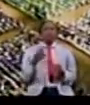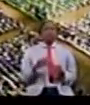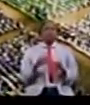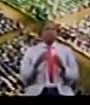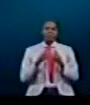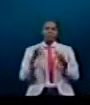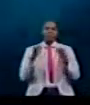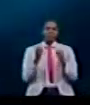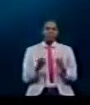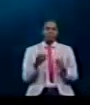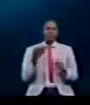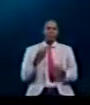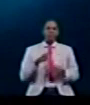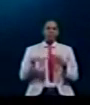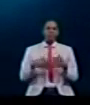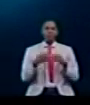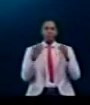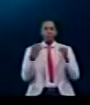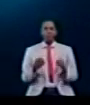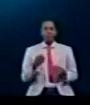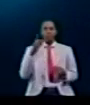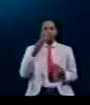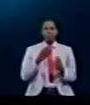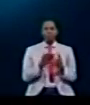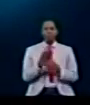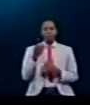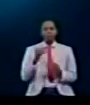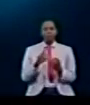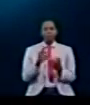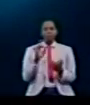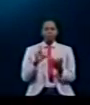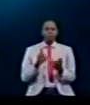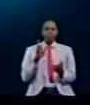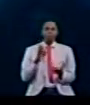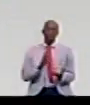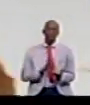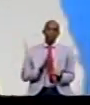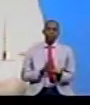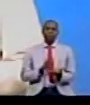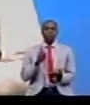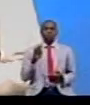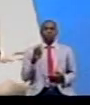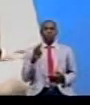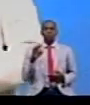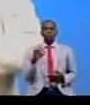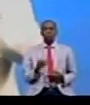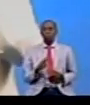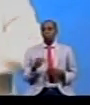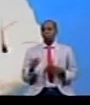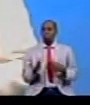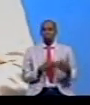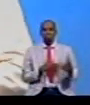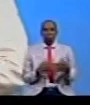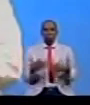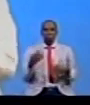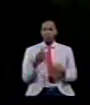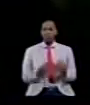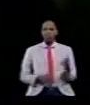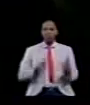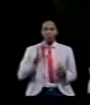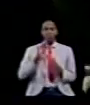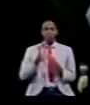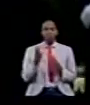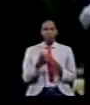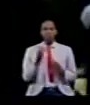so devastating. And we are talking about storm. He said, Christ said, let us go over to the other side.